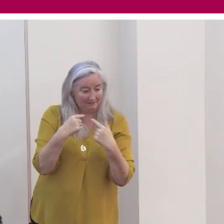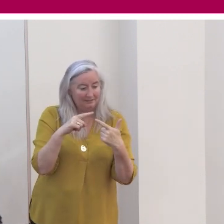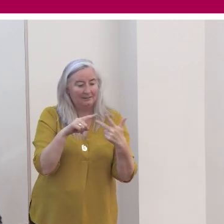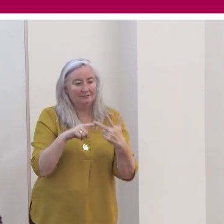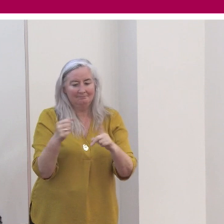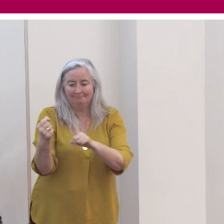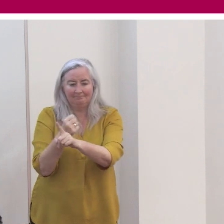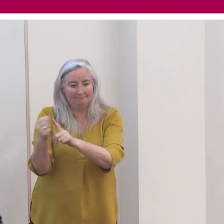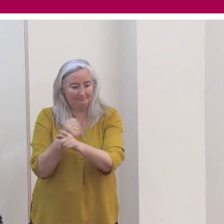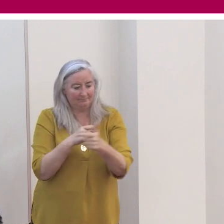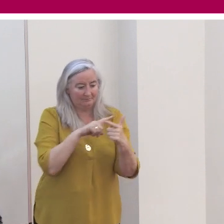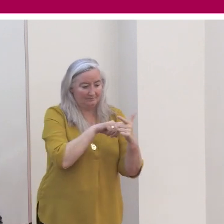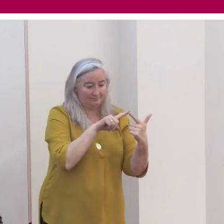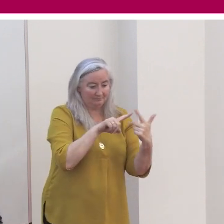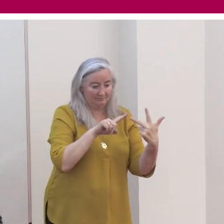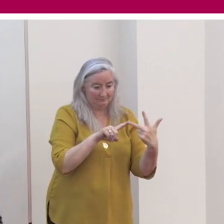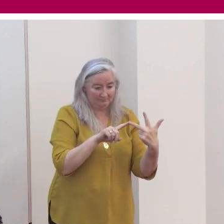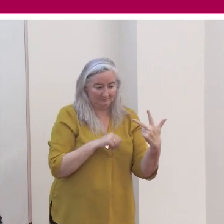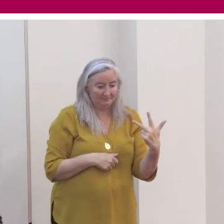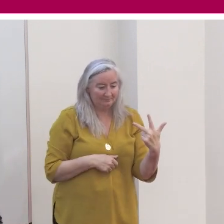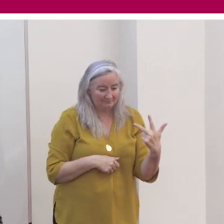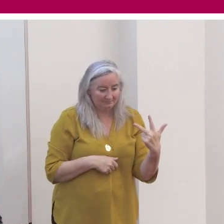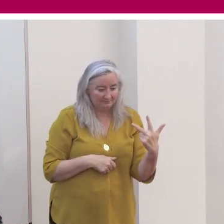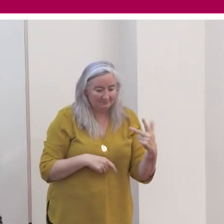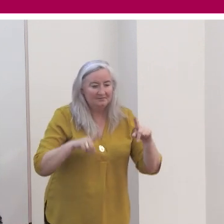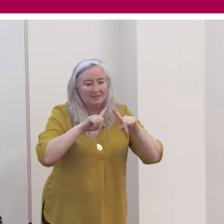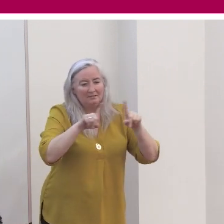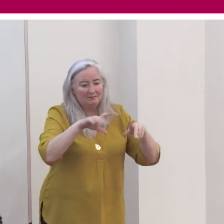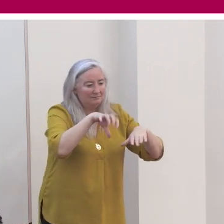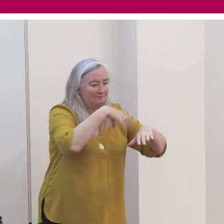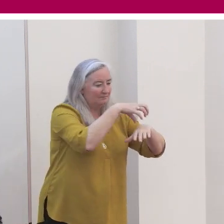And here I hope that I can accurately give a